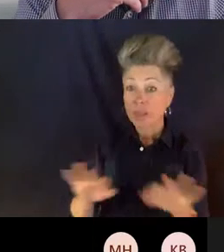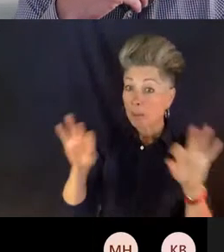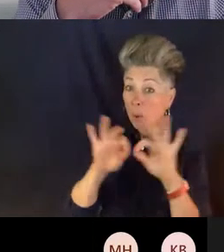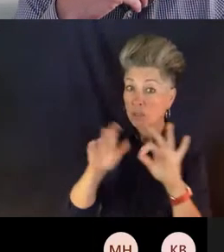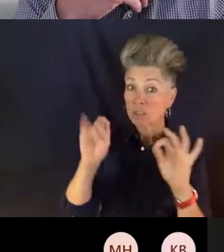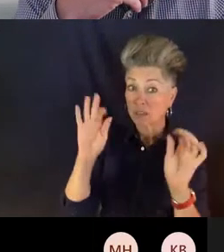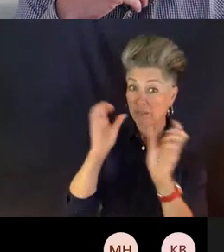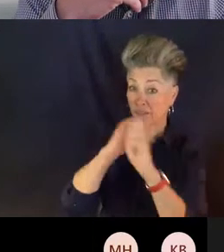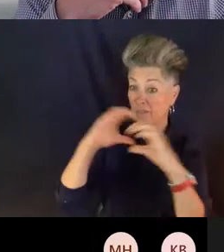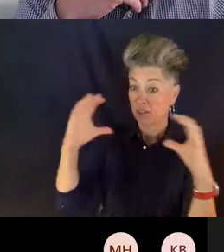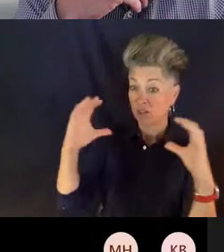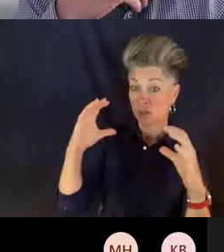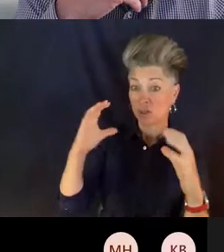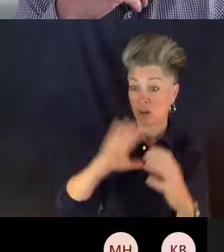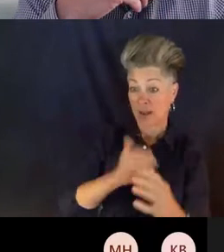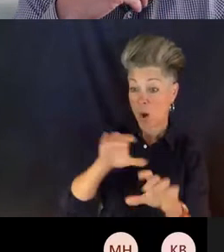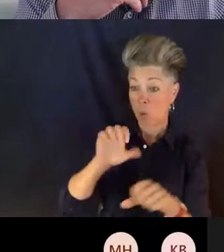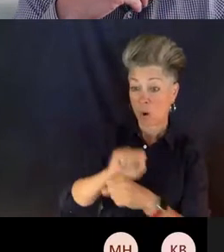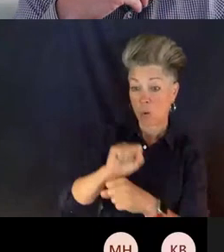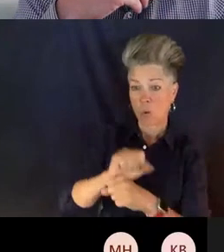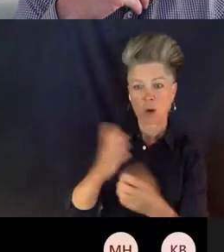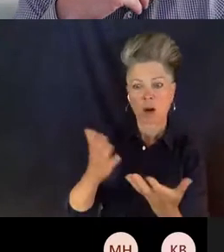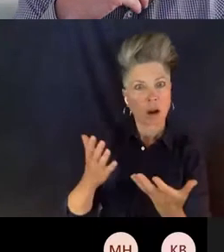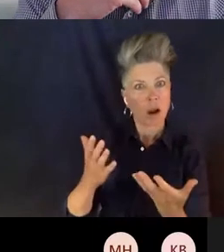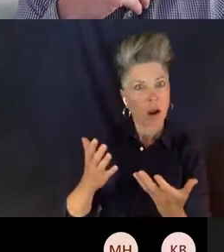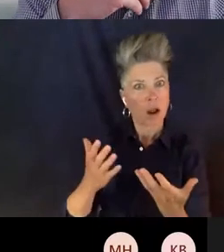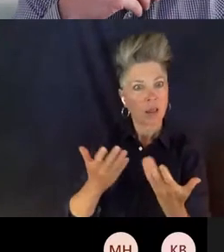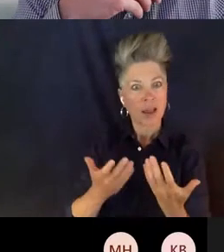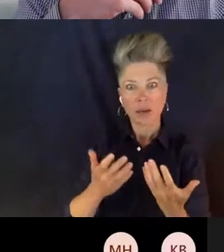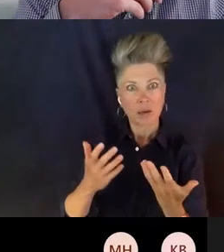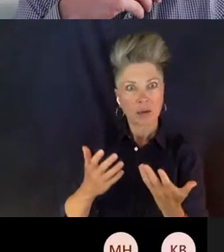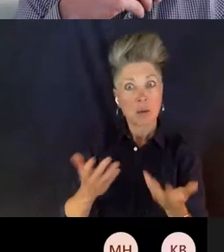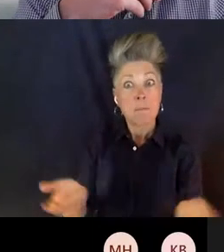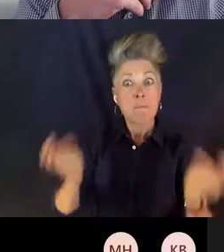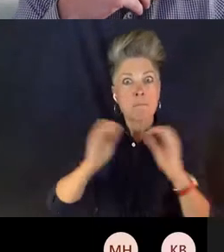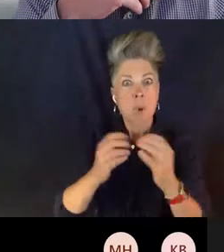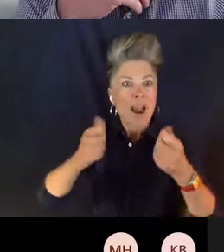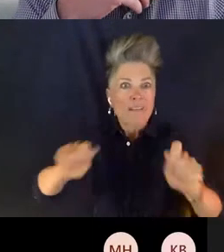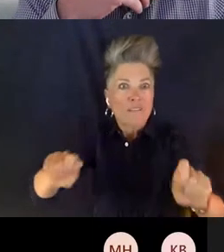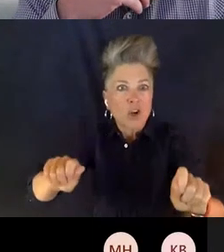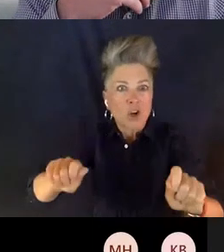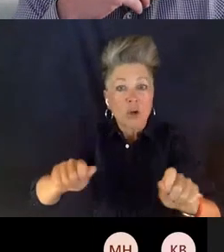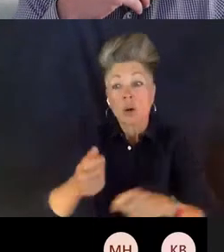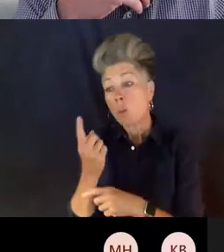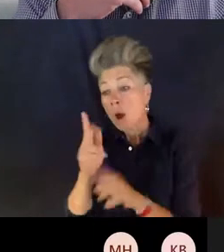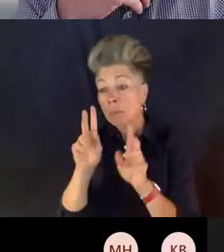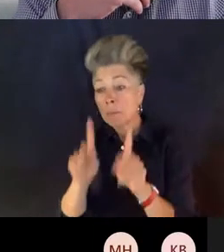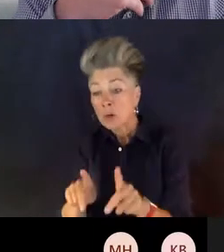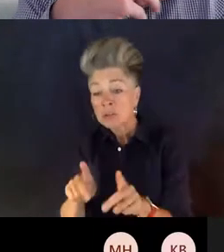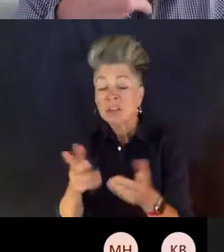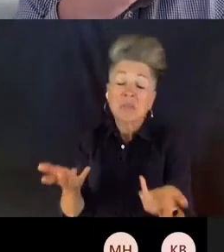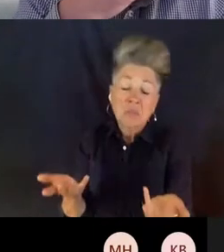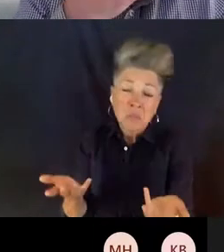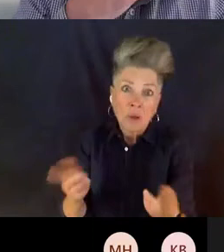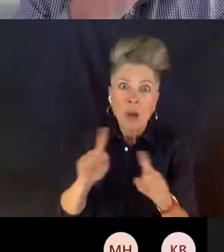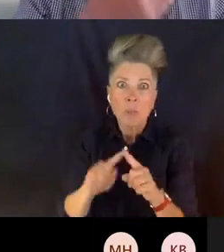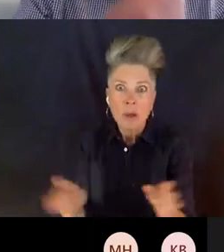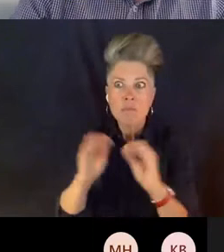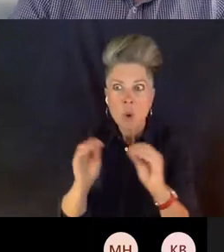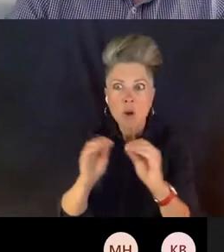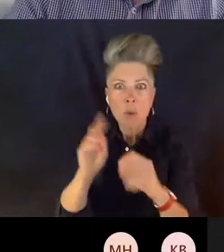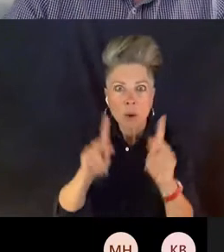multiplying our efforts. If any one of us wanted to do something, it would only go so far. So I think that's kind